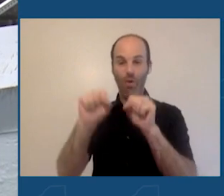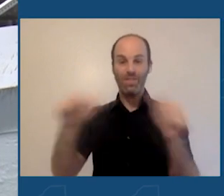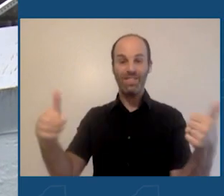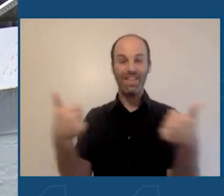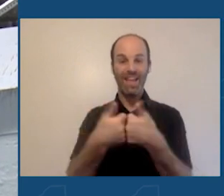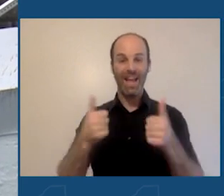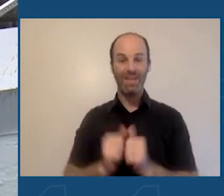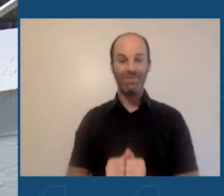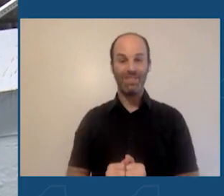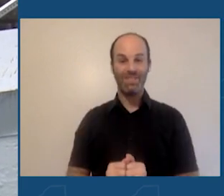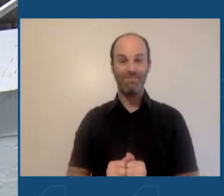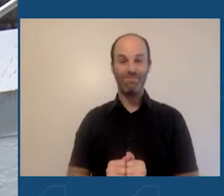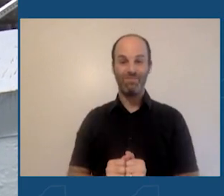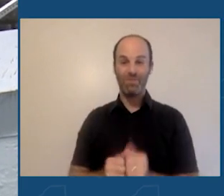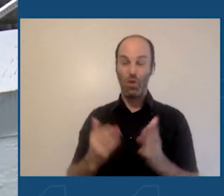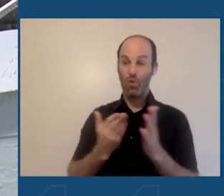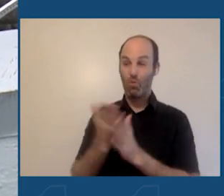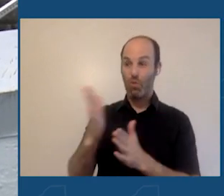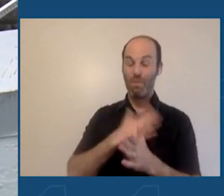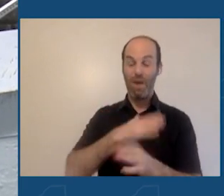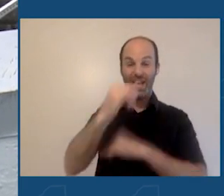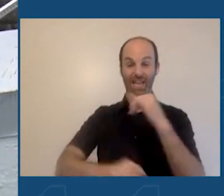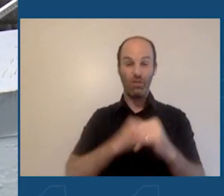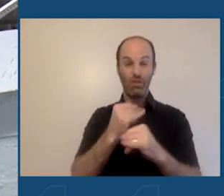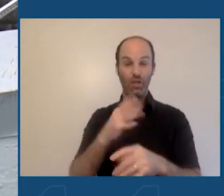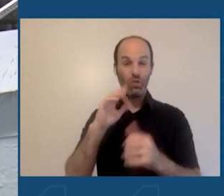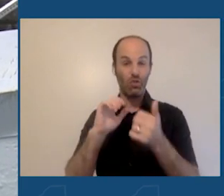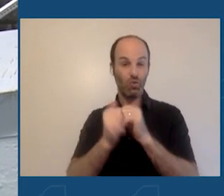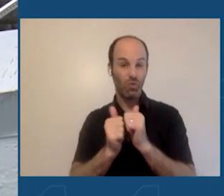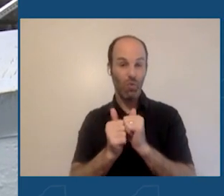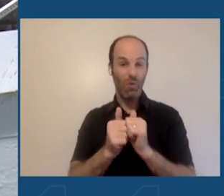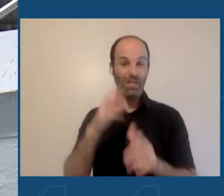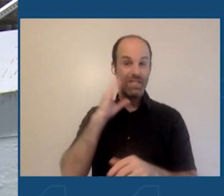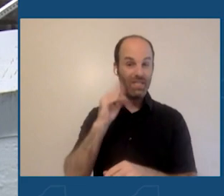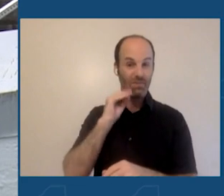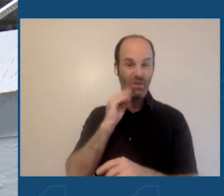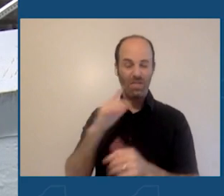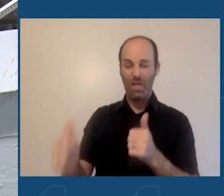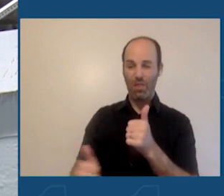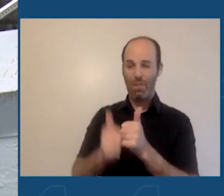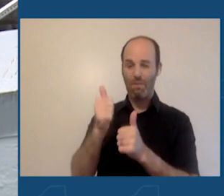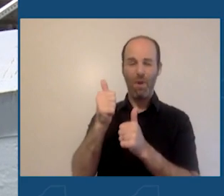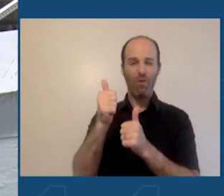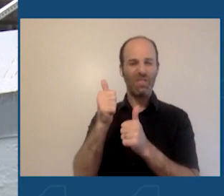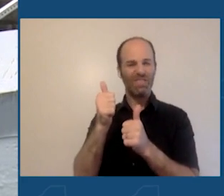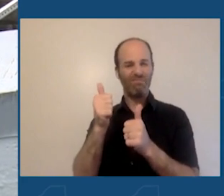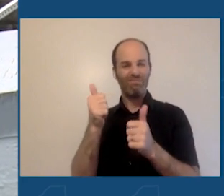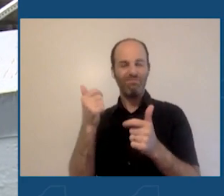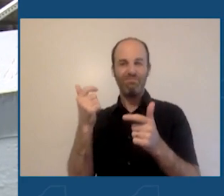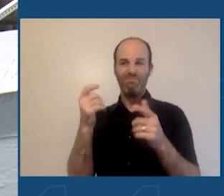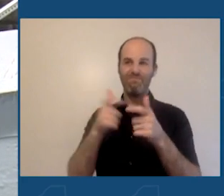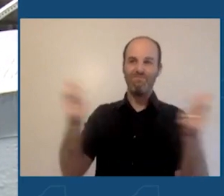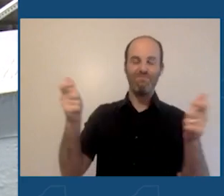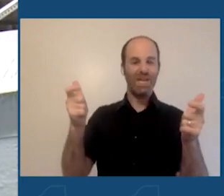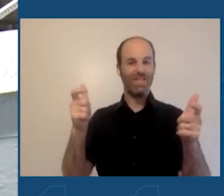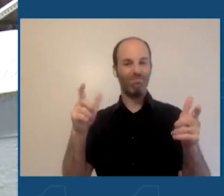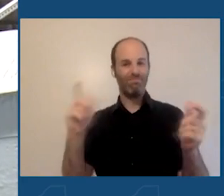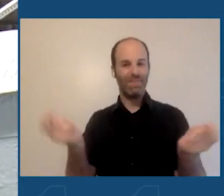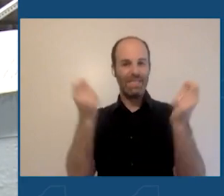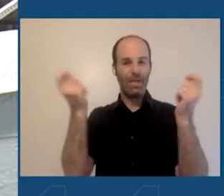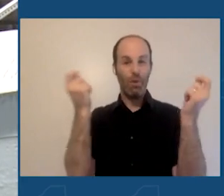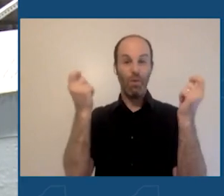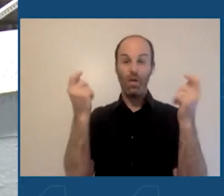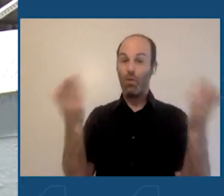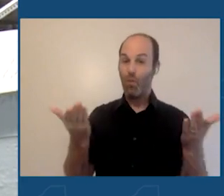my international sport experience, I learned that the most defining moment in an athlete's career is the medal ceremony. We've been